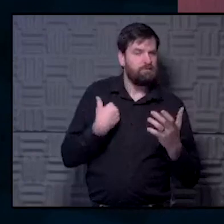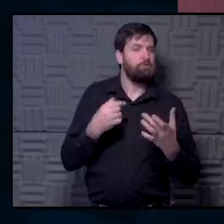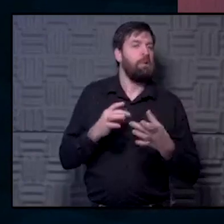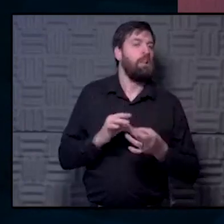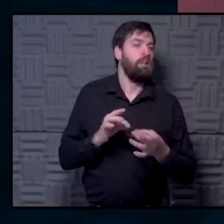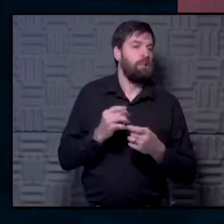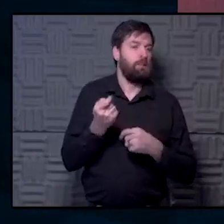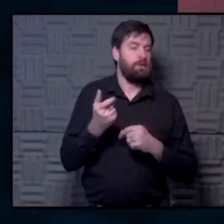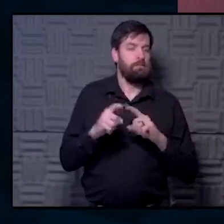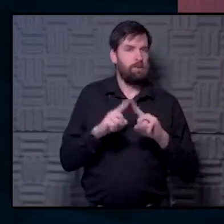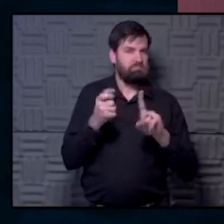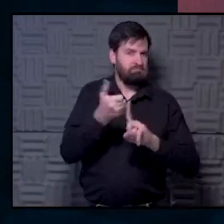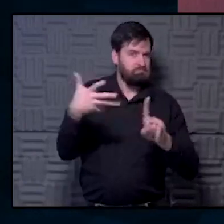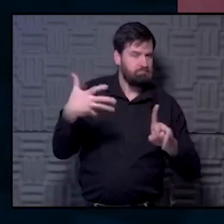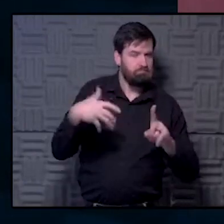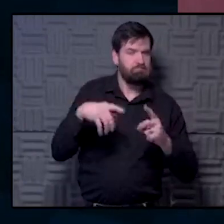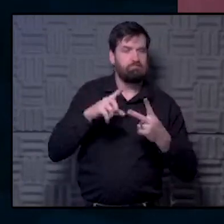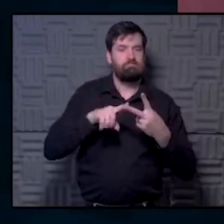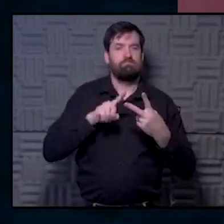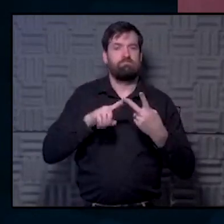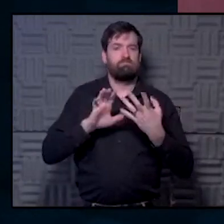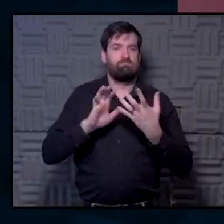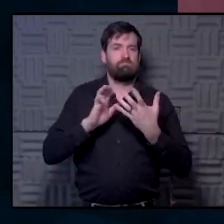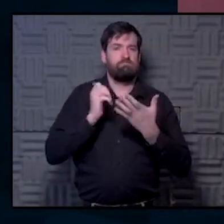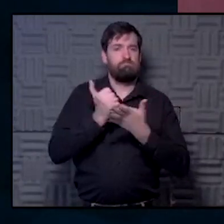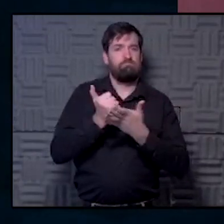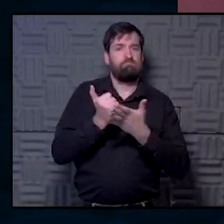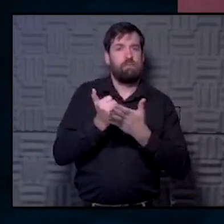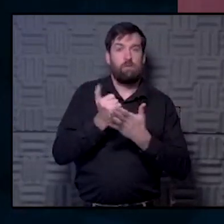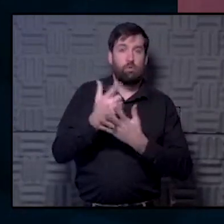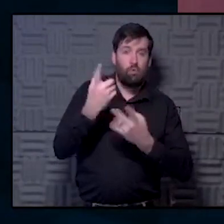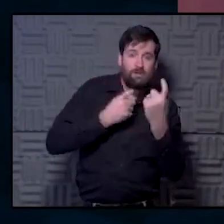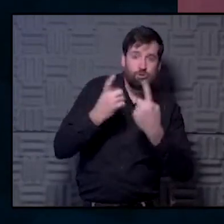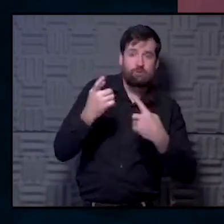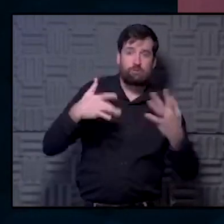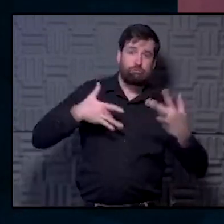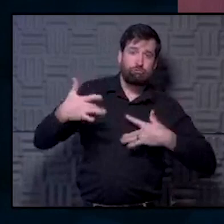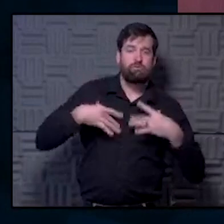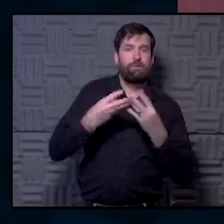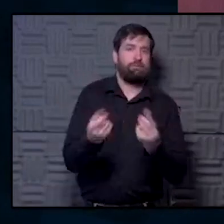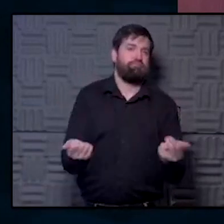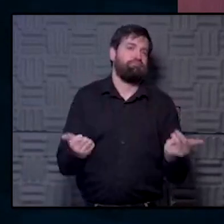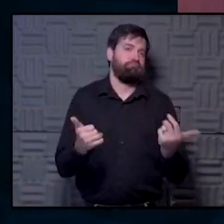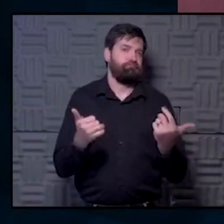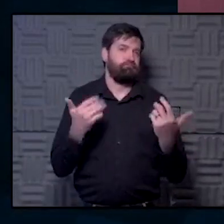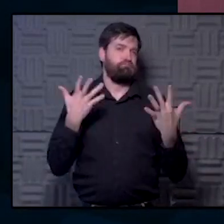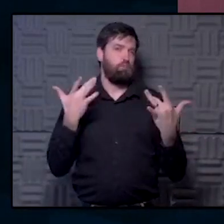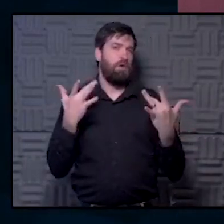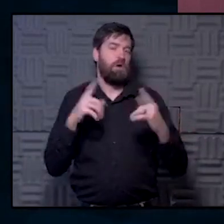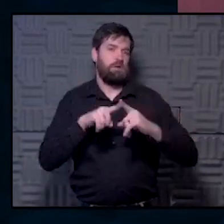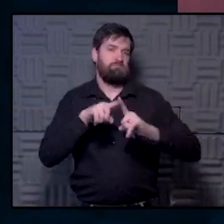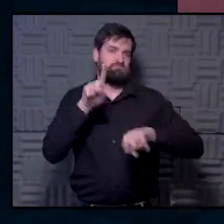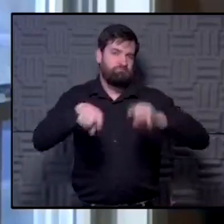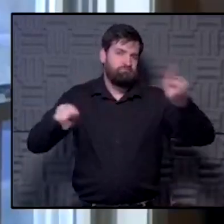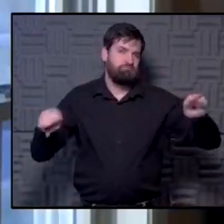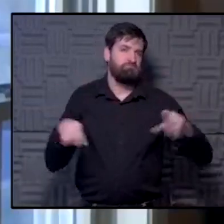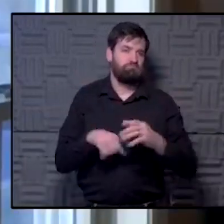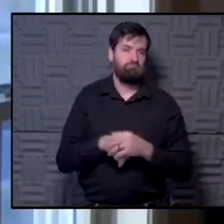two, how we can sort of help alleviate questions and concerns from the community about why those may be different